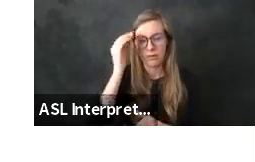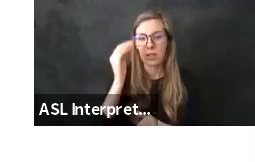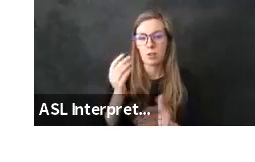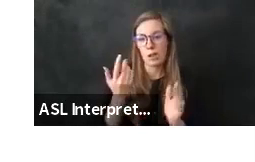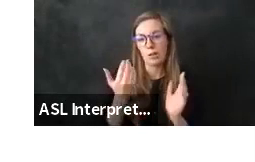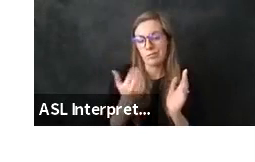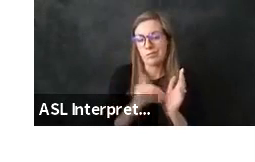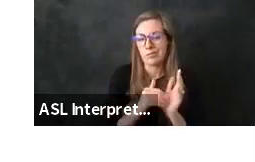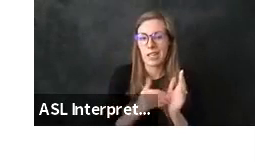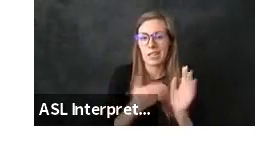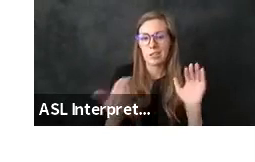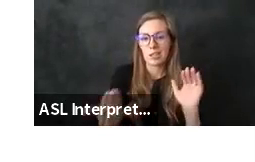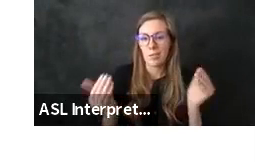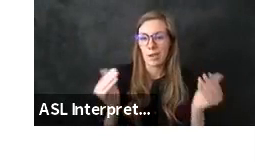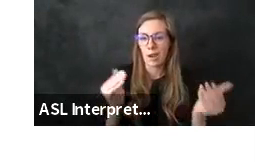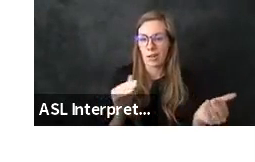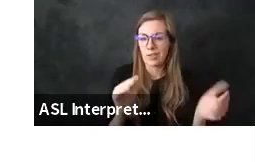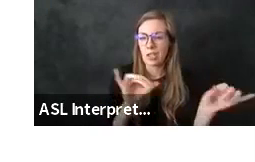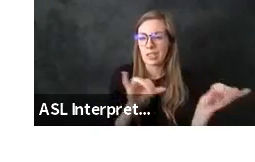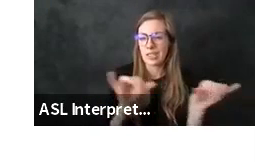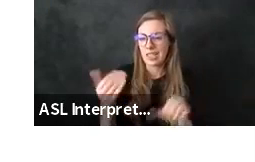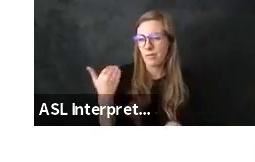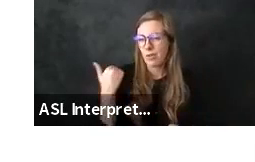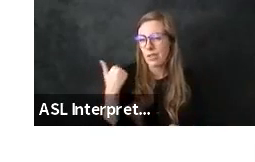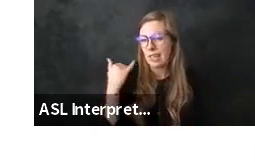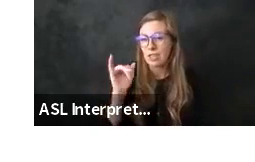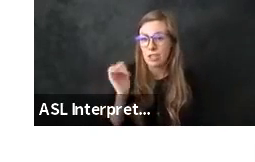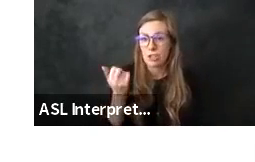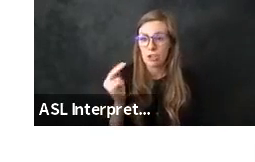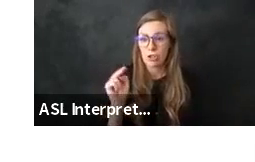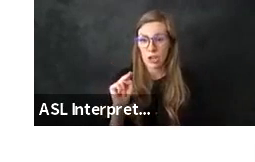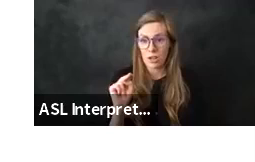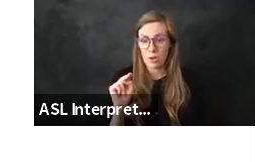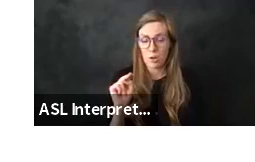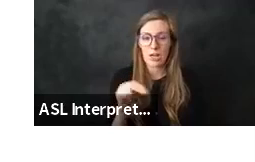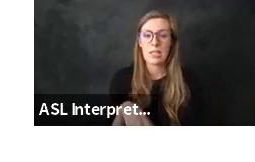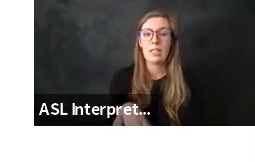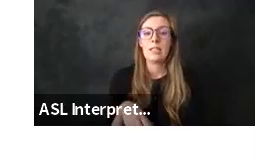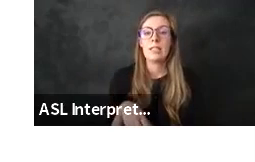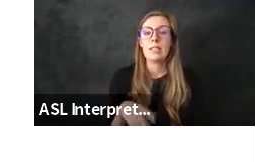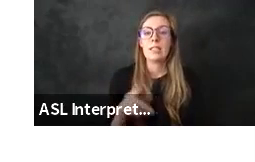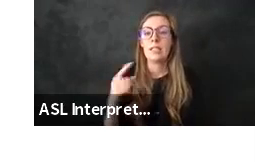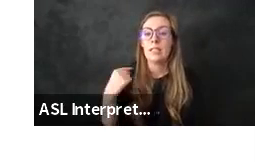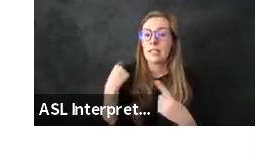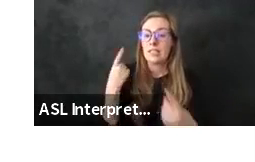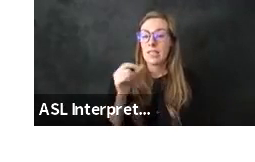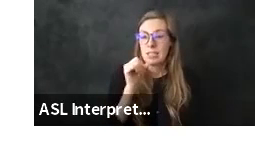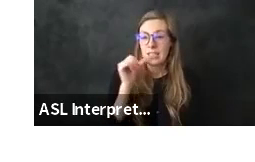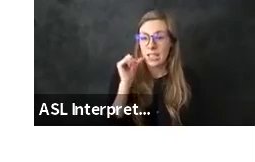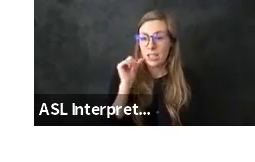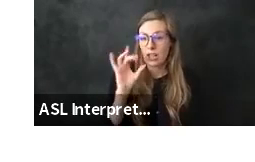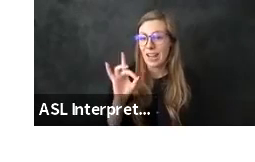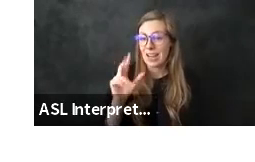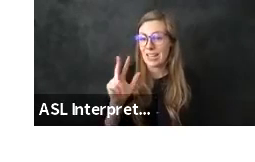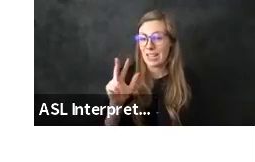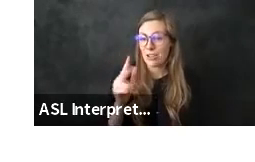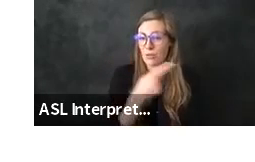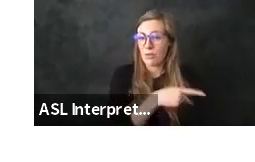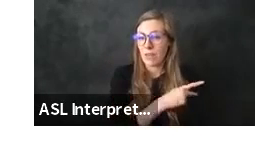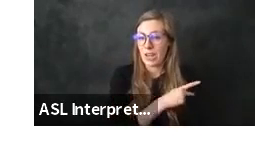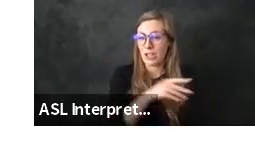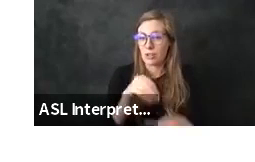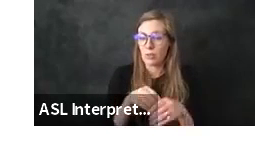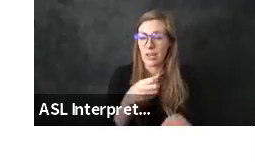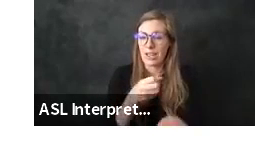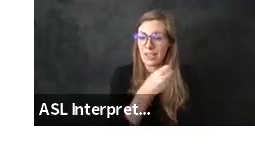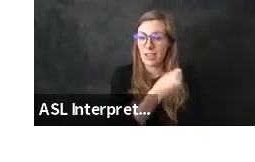that we were seeing in late January of this year. As of yesterday, 83 patients were hospitalized with COVID-19, with